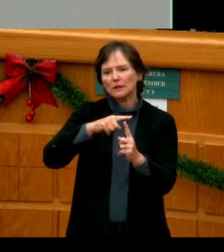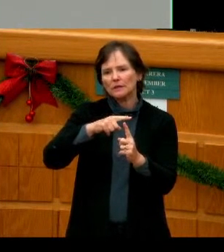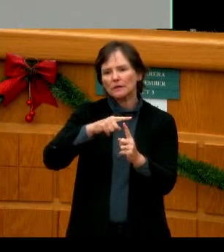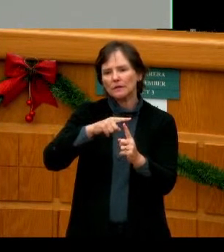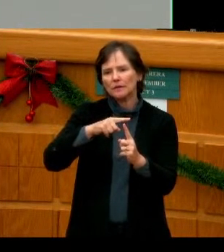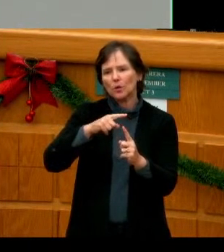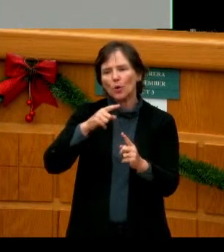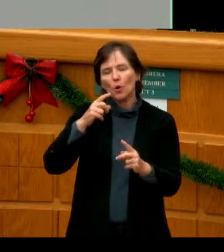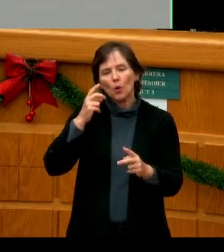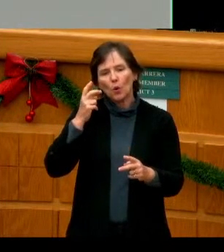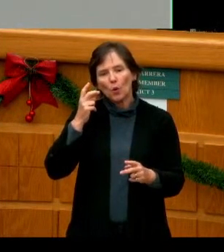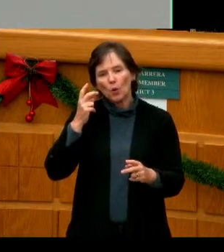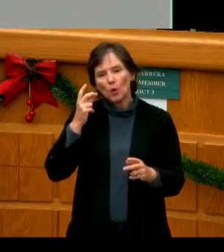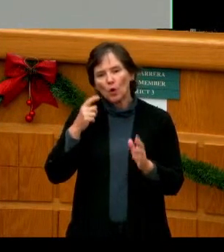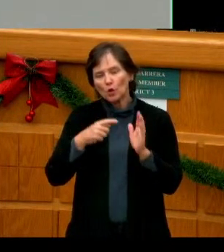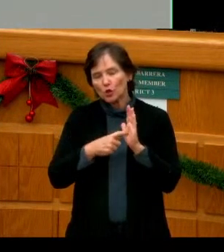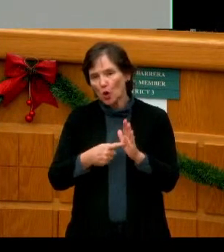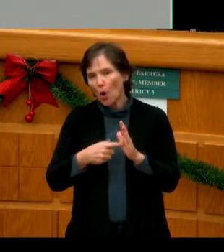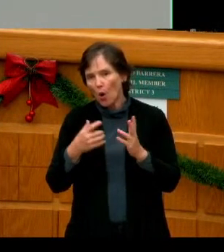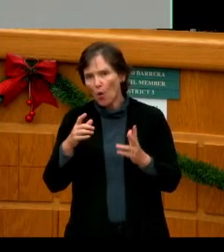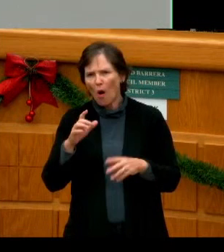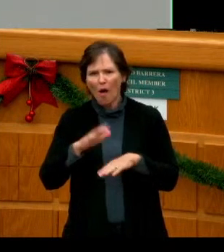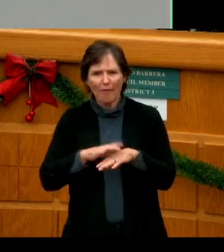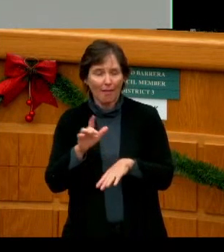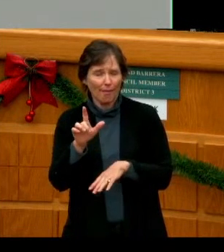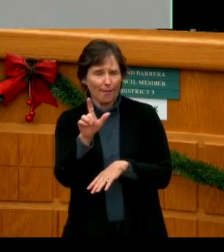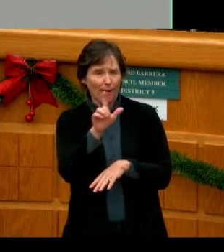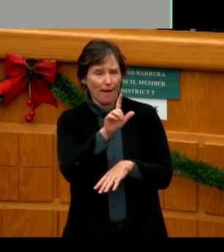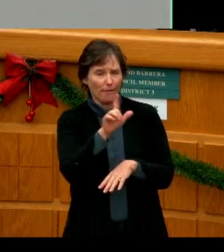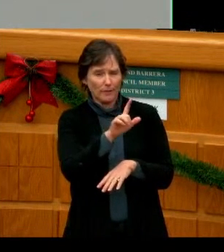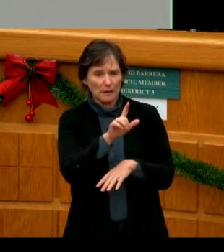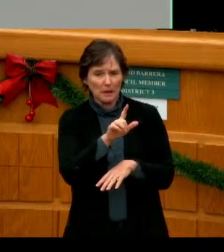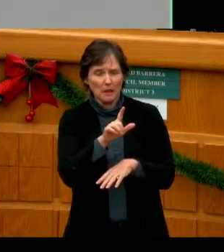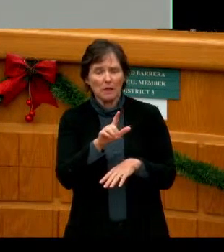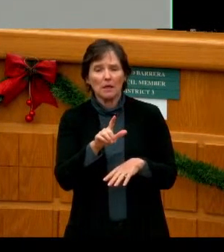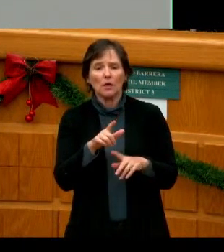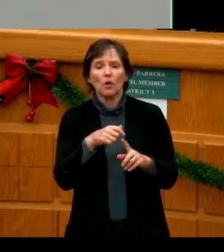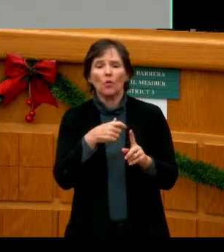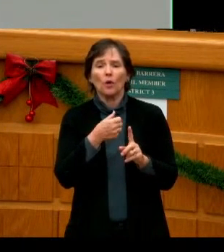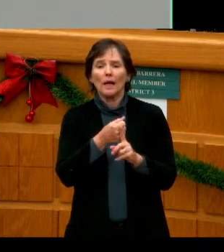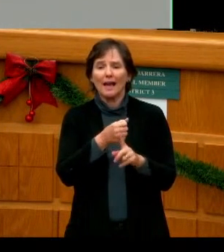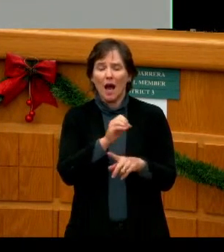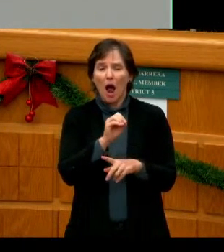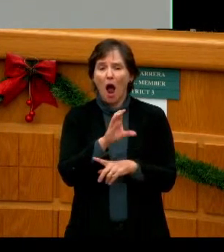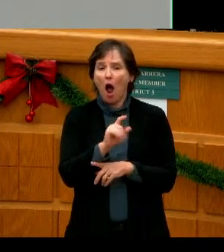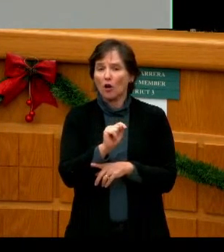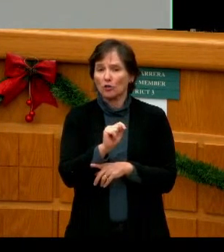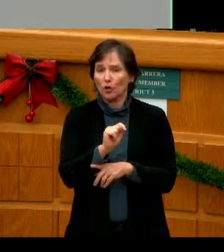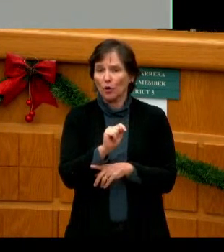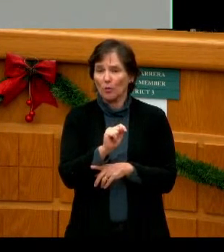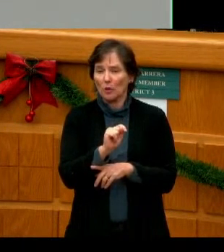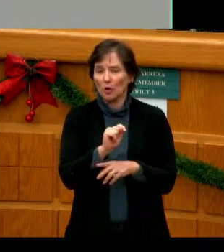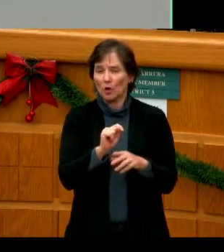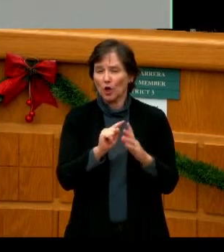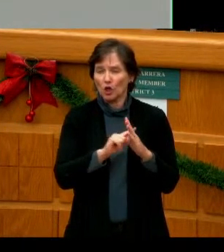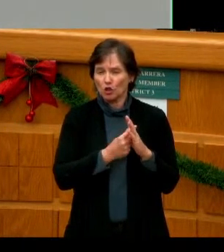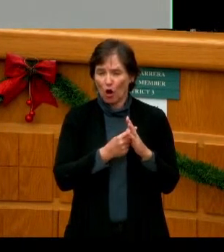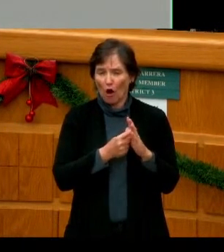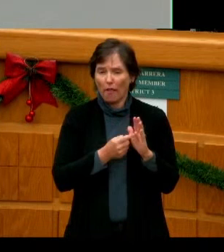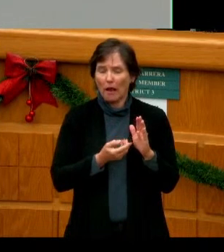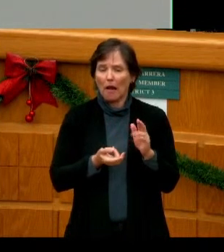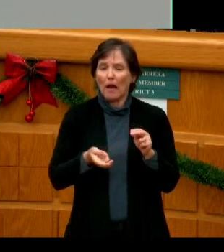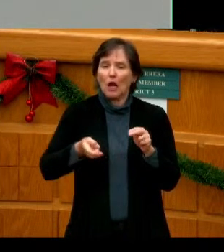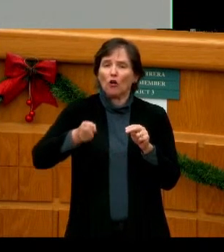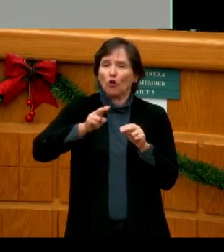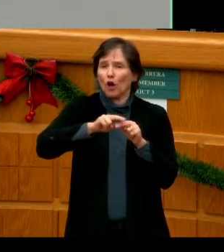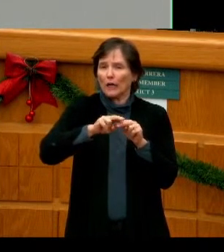people are testing positive. And what you can see is that over on the left by October, this